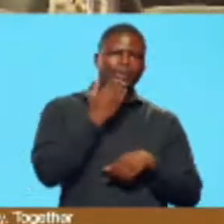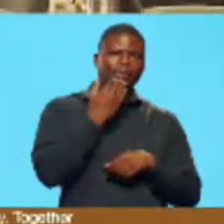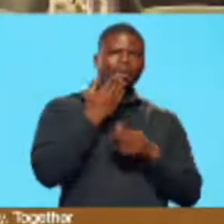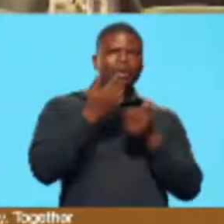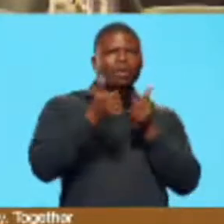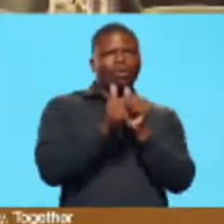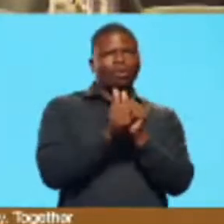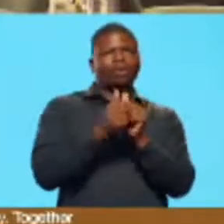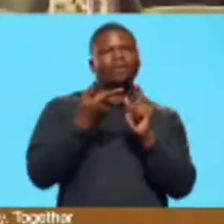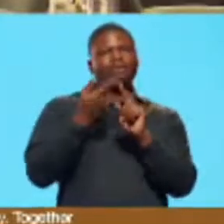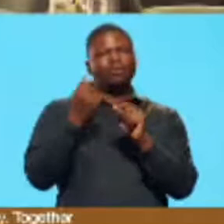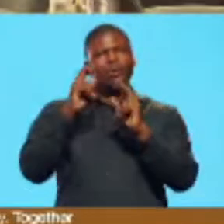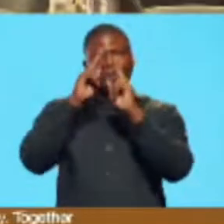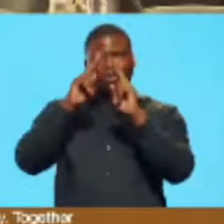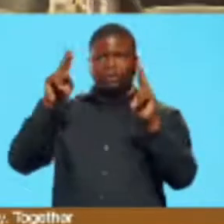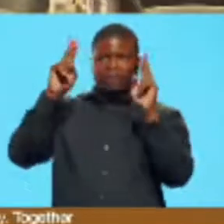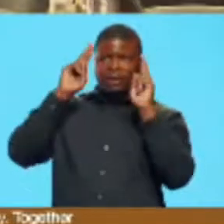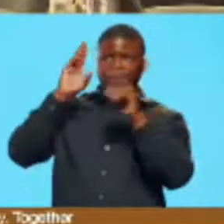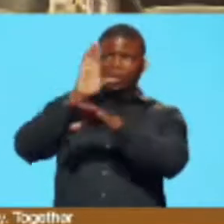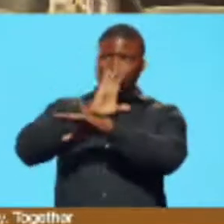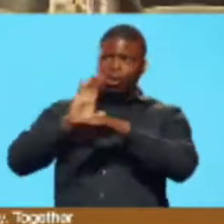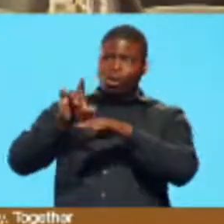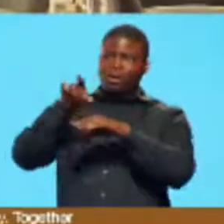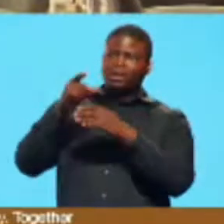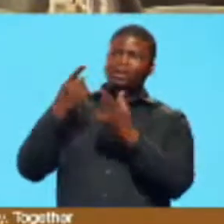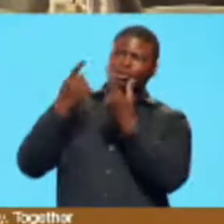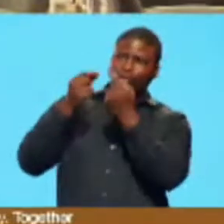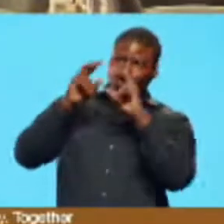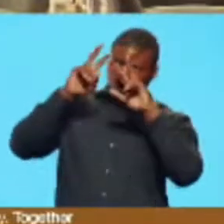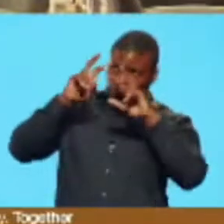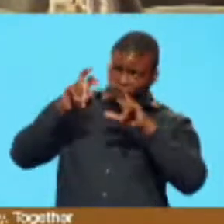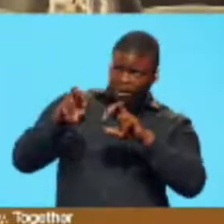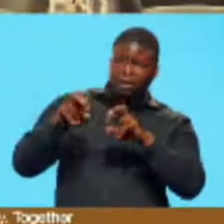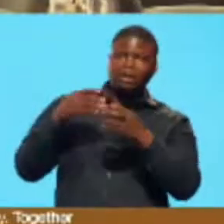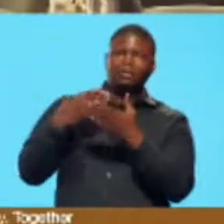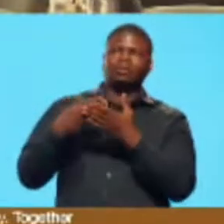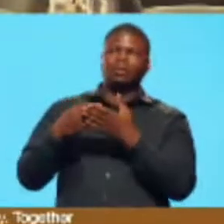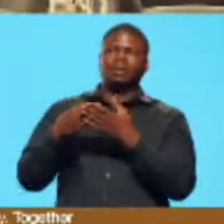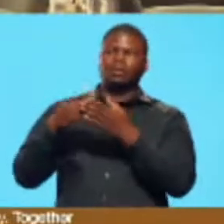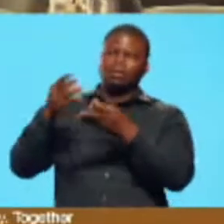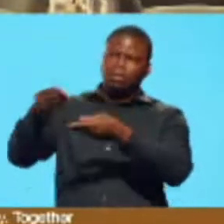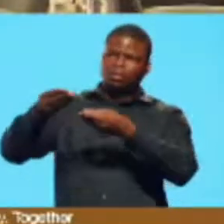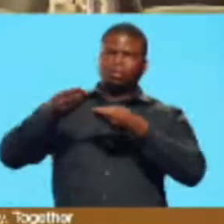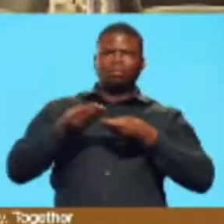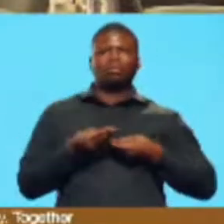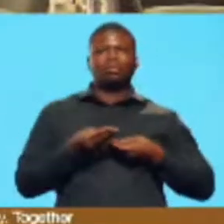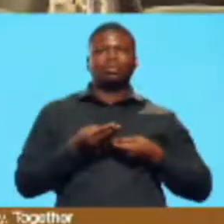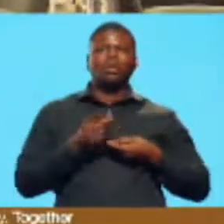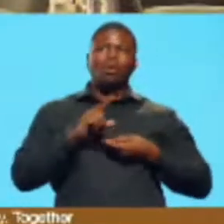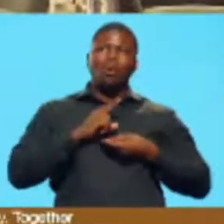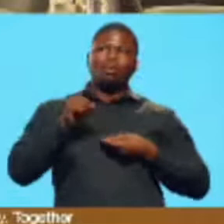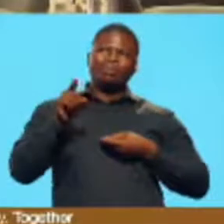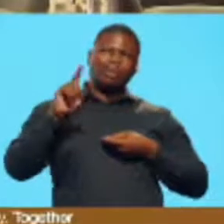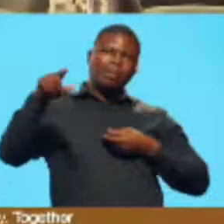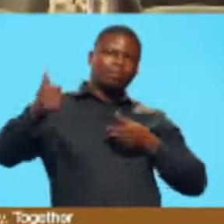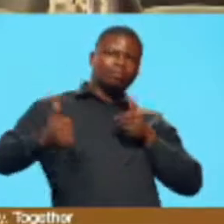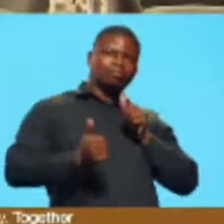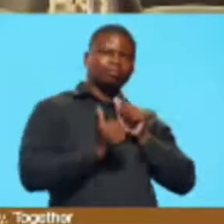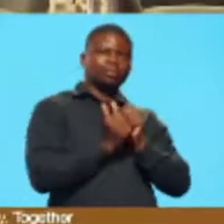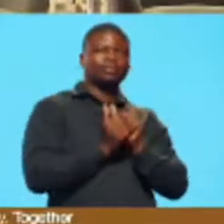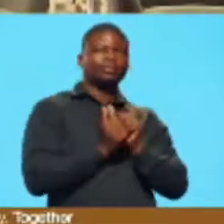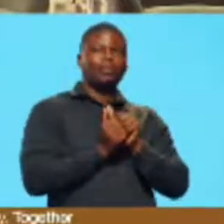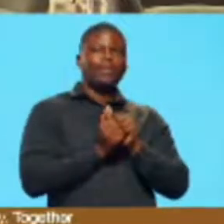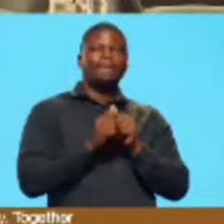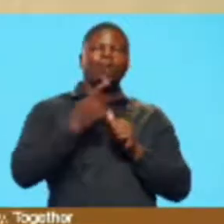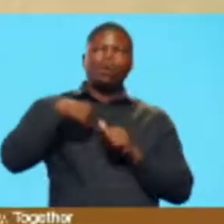colleagues from tertiary institutions, from research institutions, to work with us together so that we can look